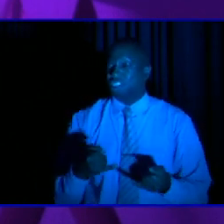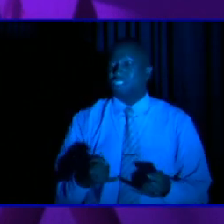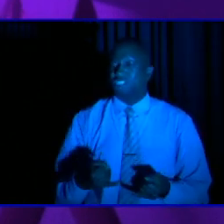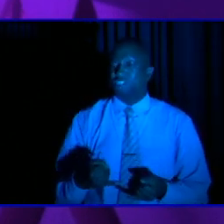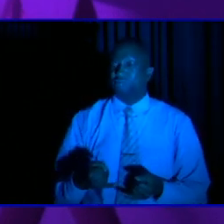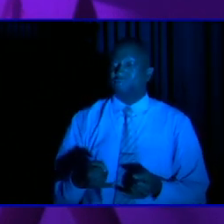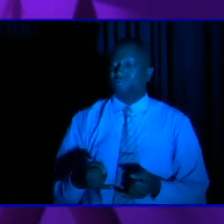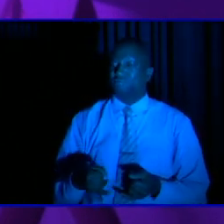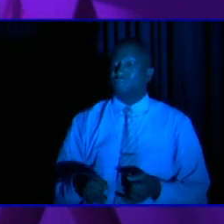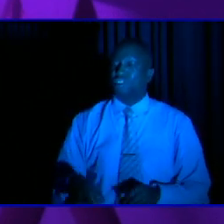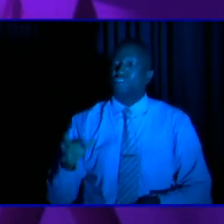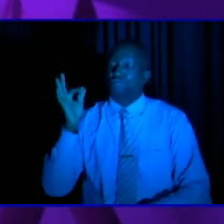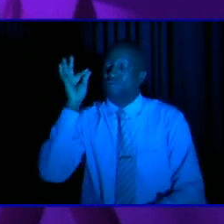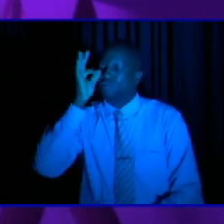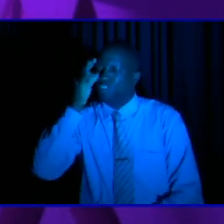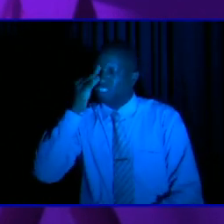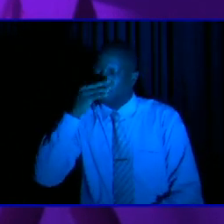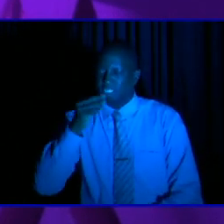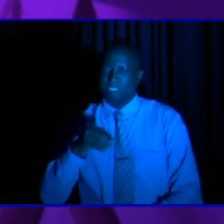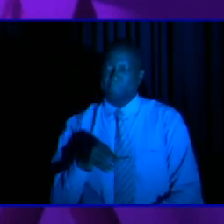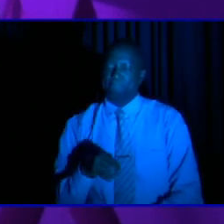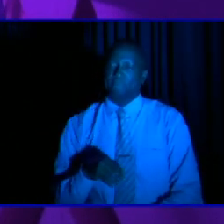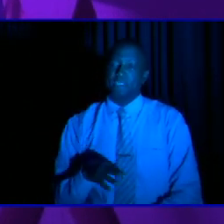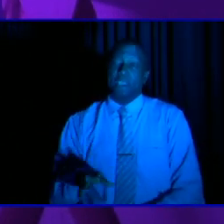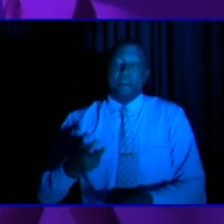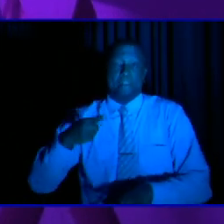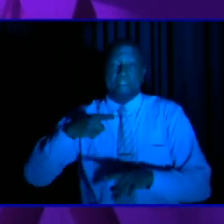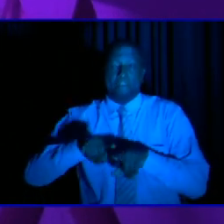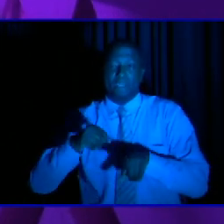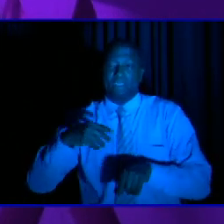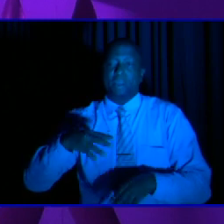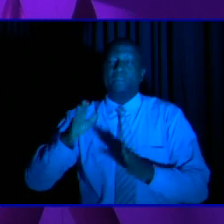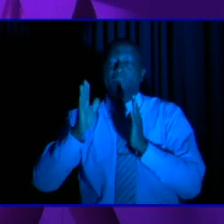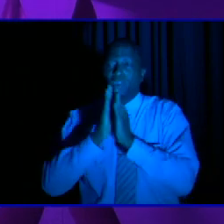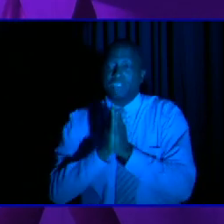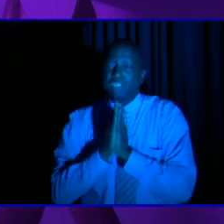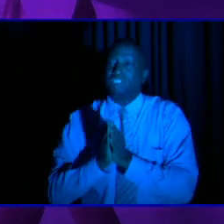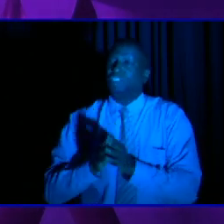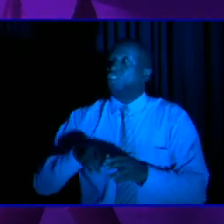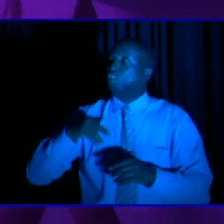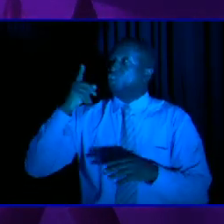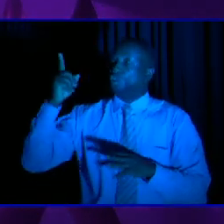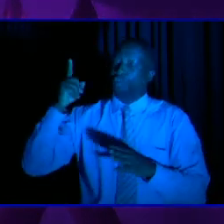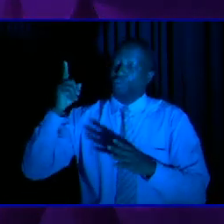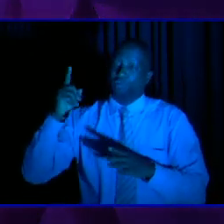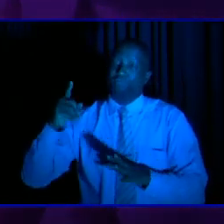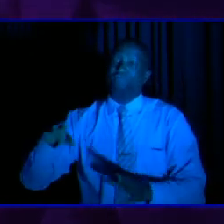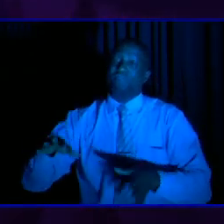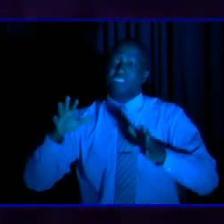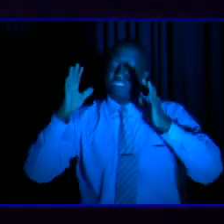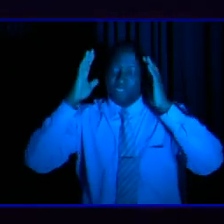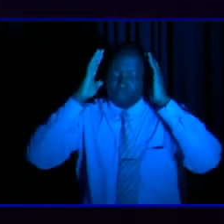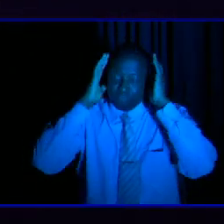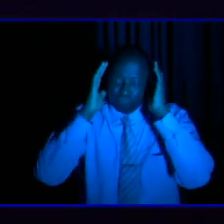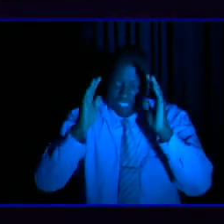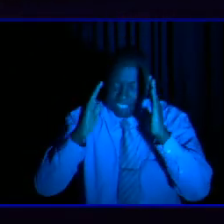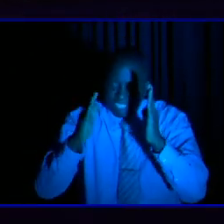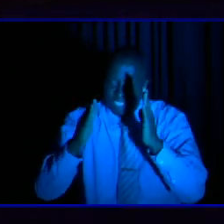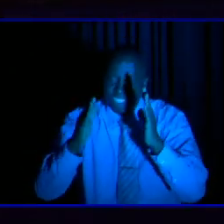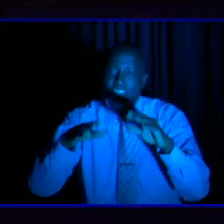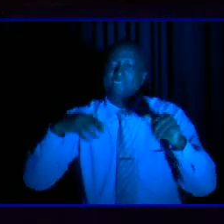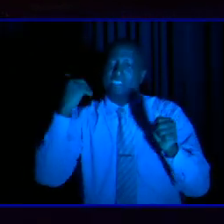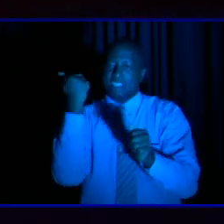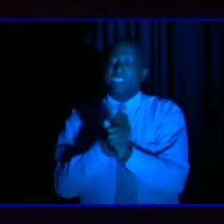theory that is being enacted. But I pray that you may arrest the attention of every listener and every viewer and help us